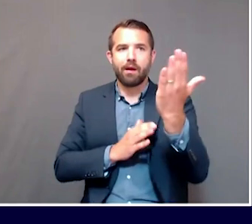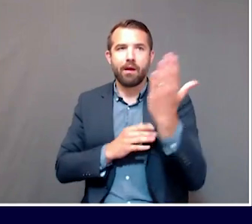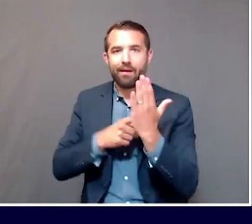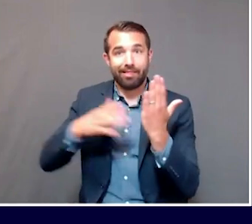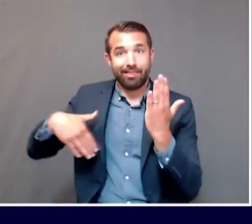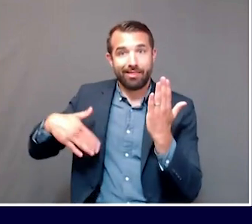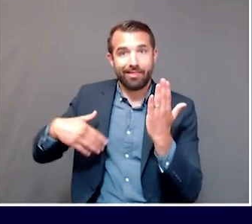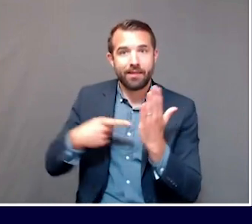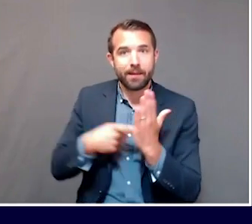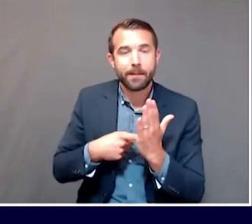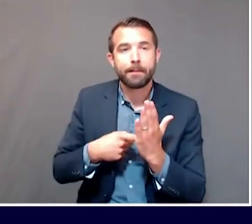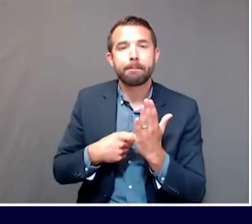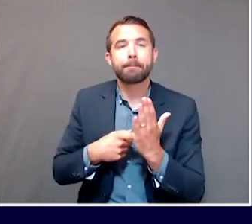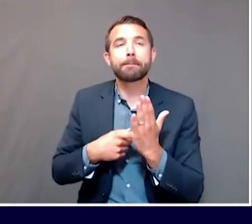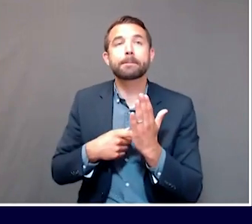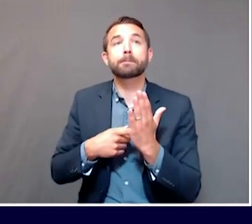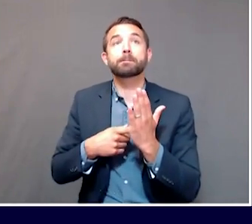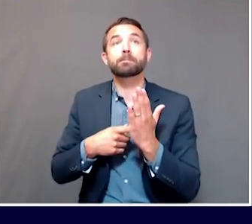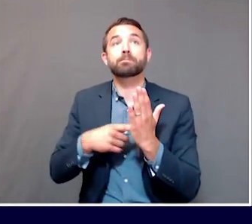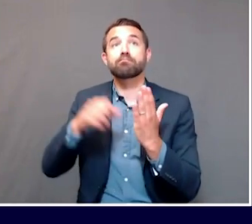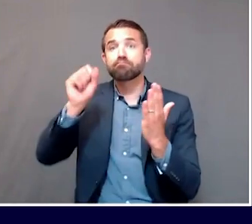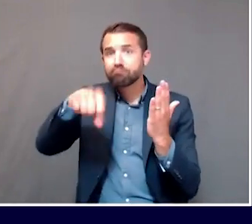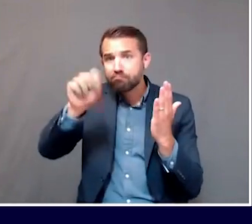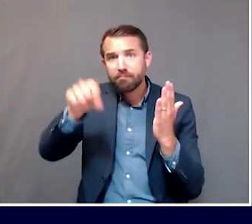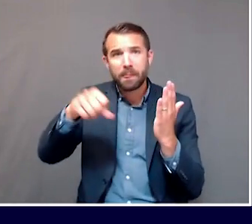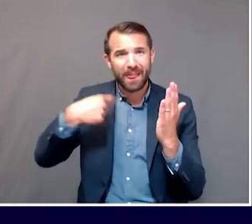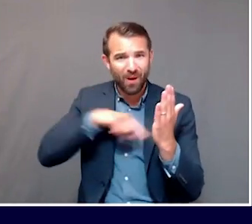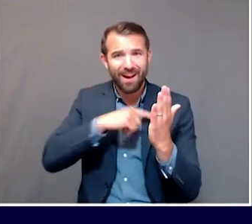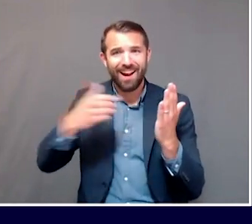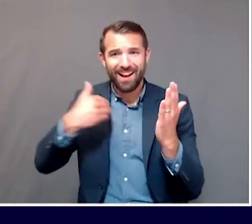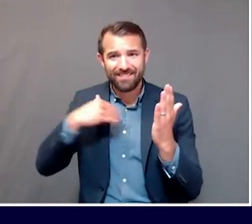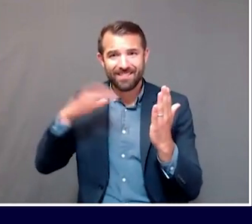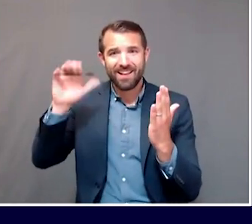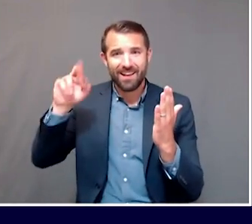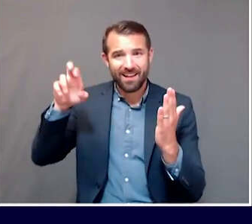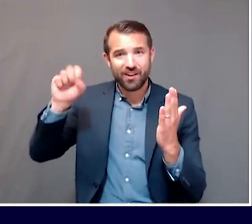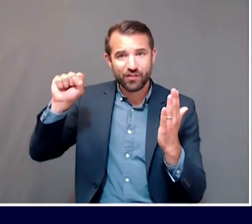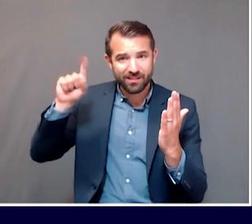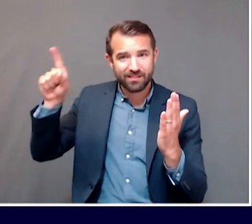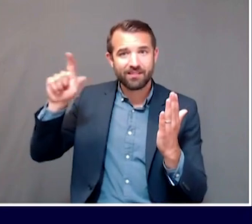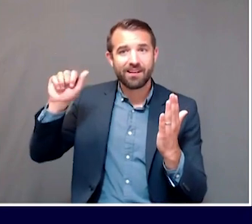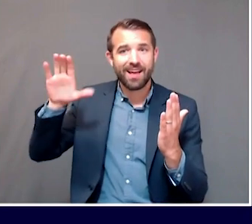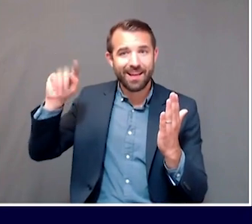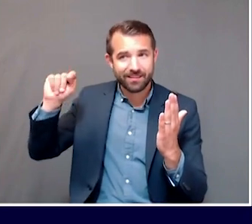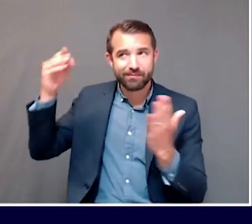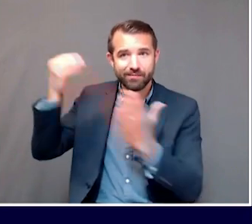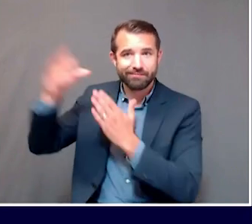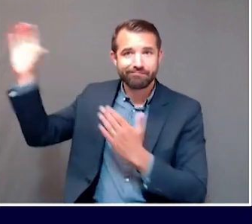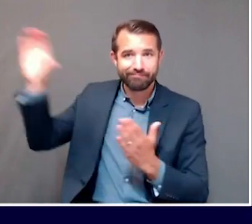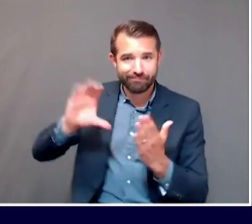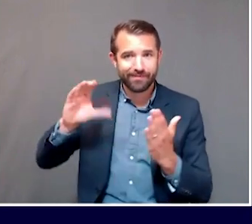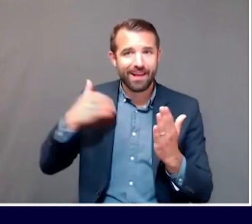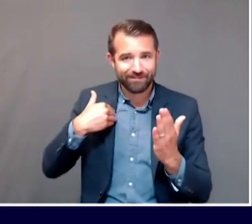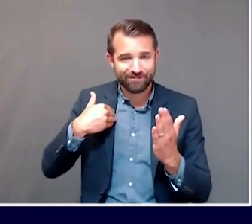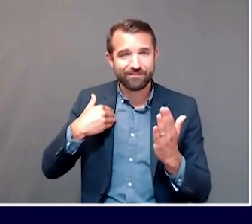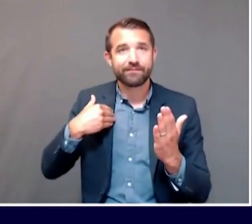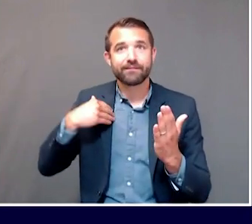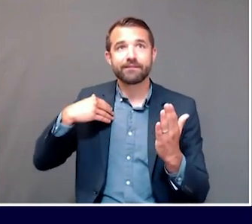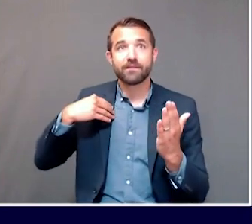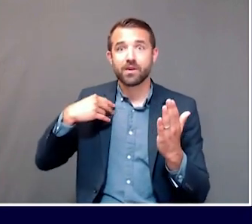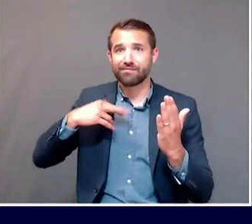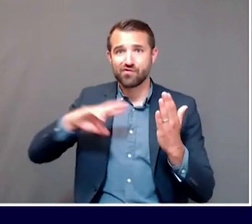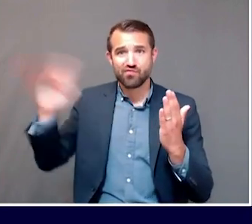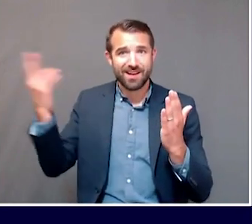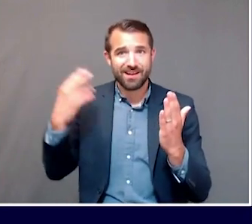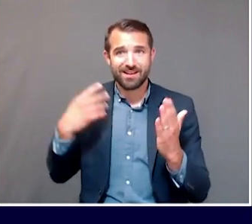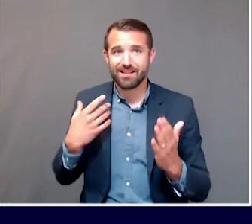lots of different interests who are asking for that COVID relief money. We are trying to engage with the legislature on that money and make sure that we're in sync with